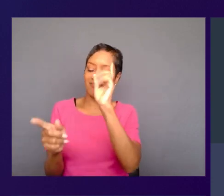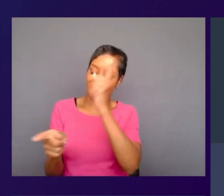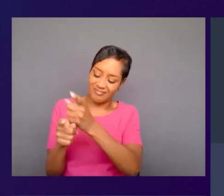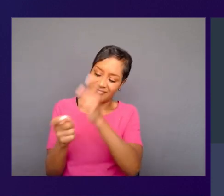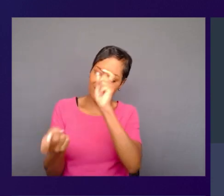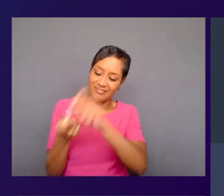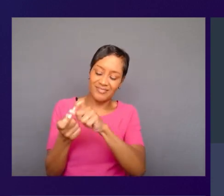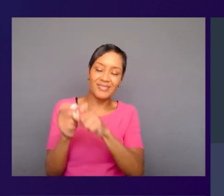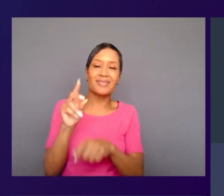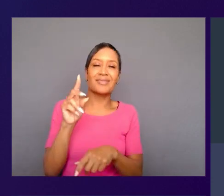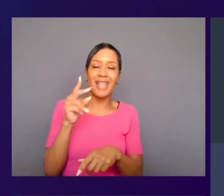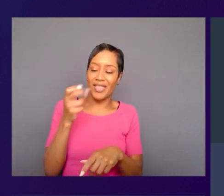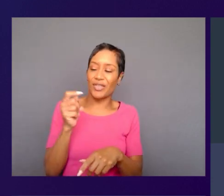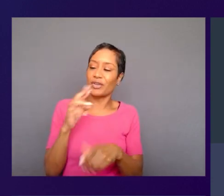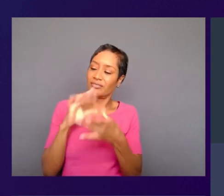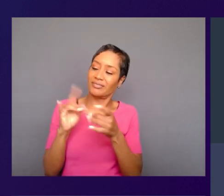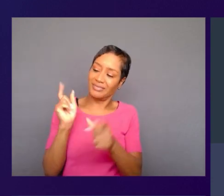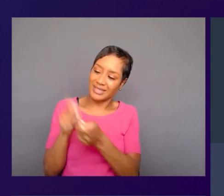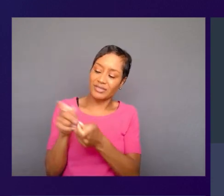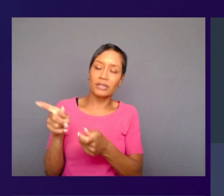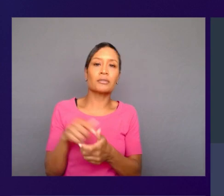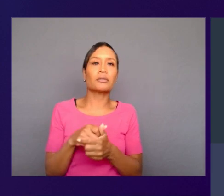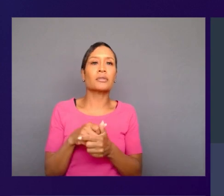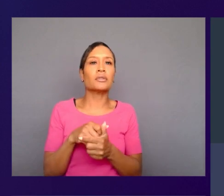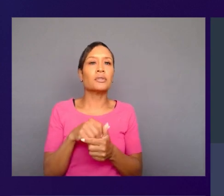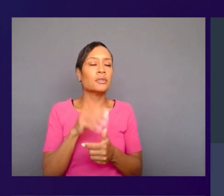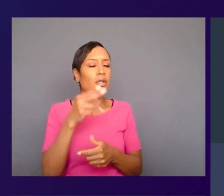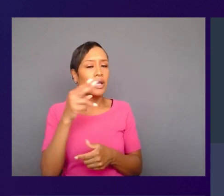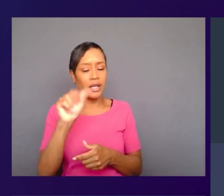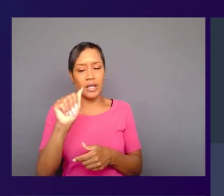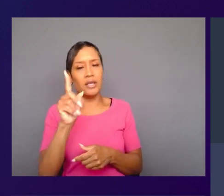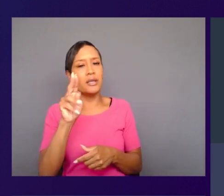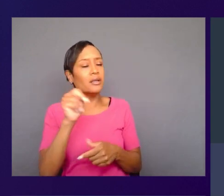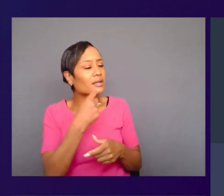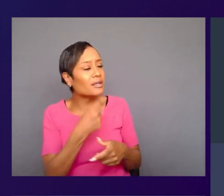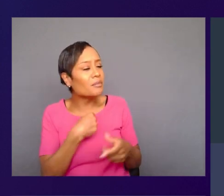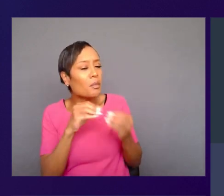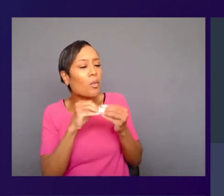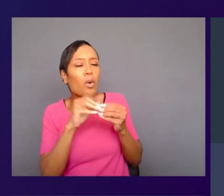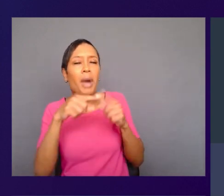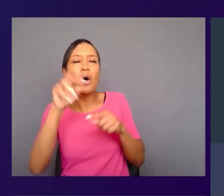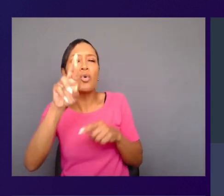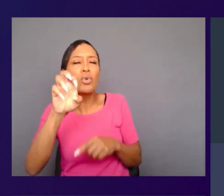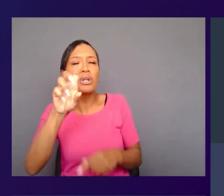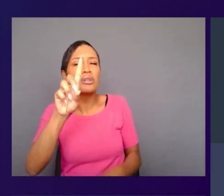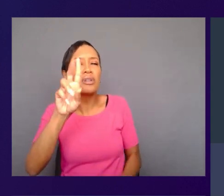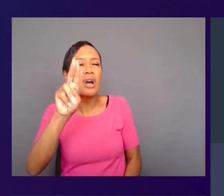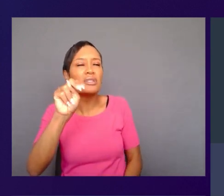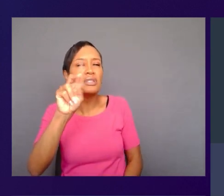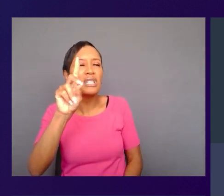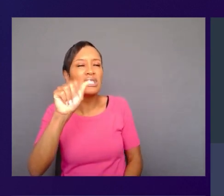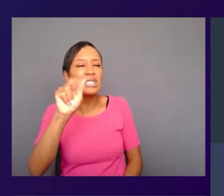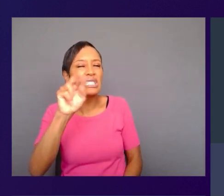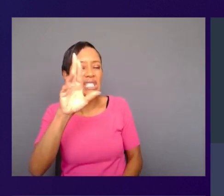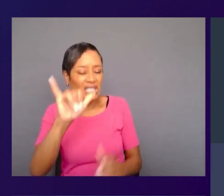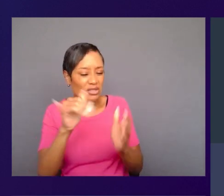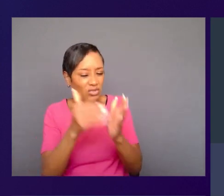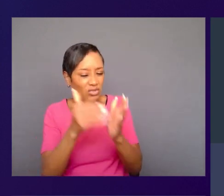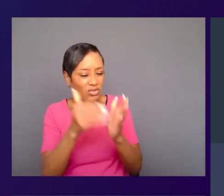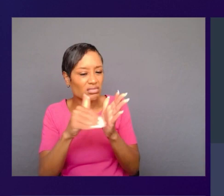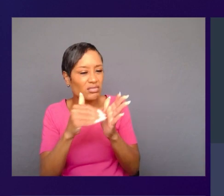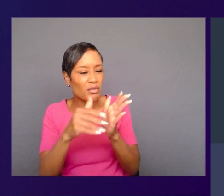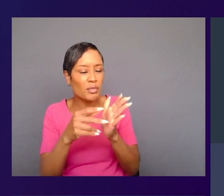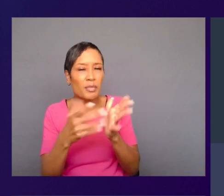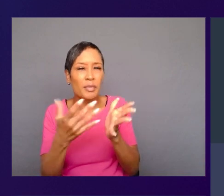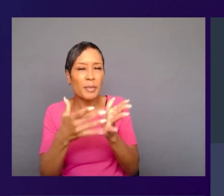That's awesome. What can you tell us about redundancy? Is that something you can get into? Yeah, definitely. So it is super important